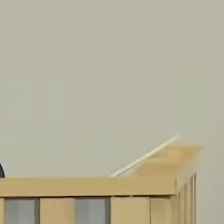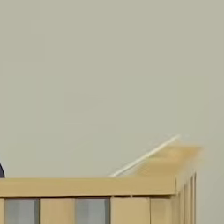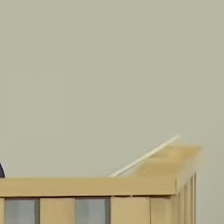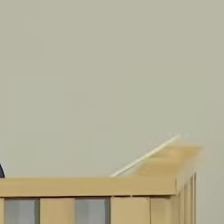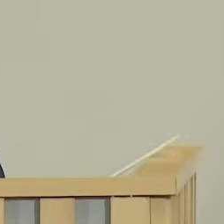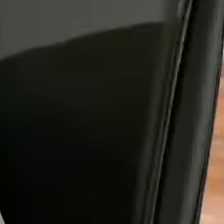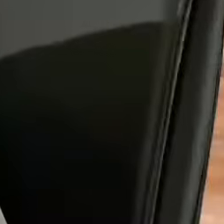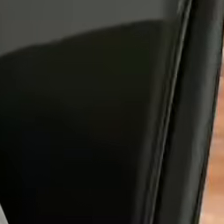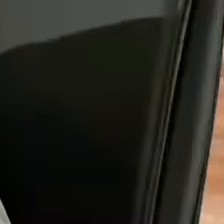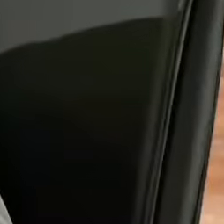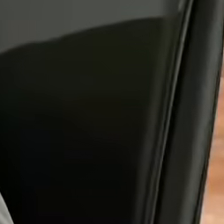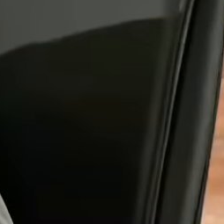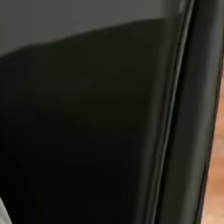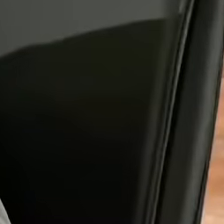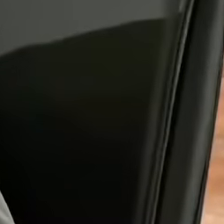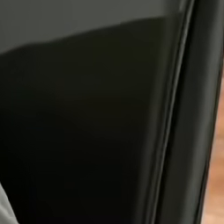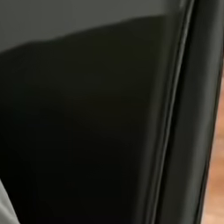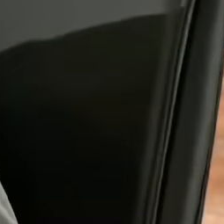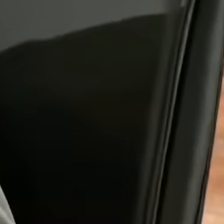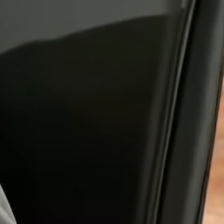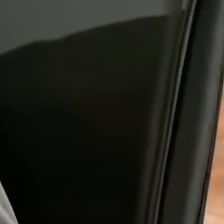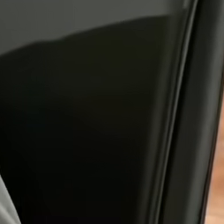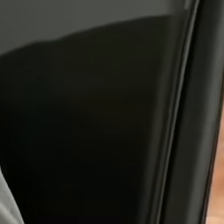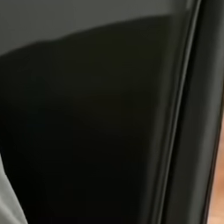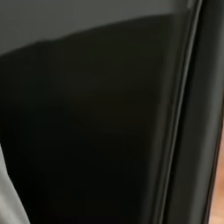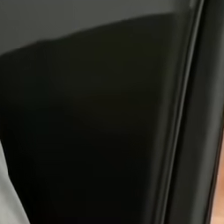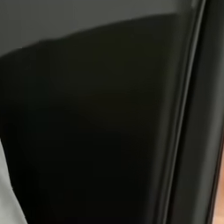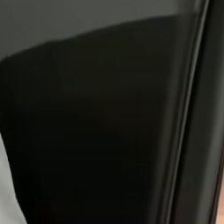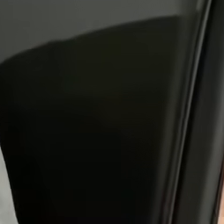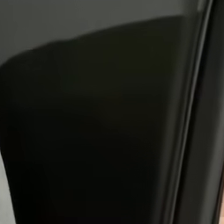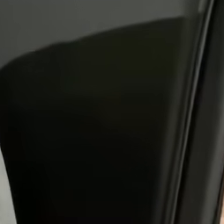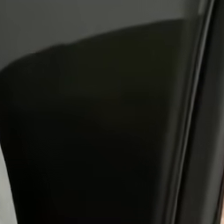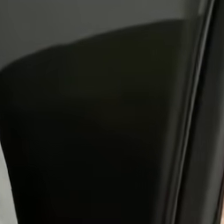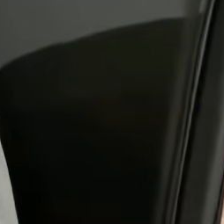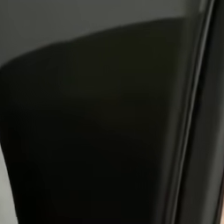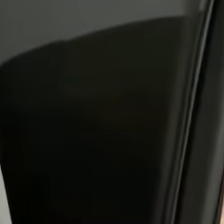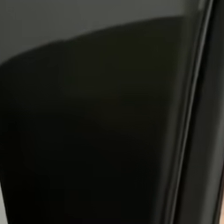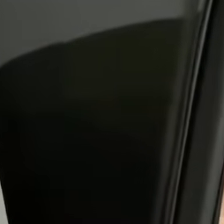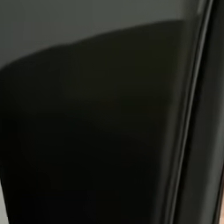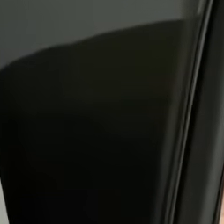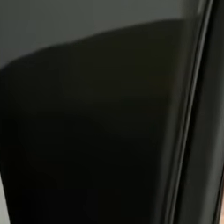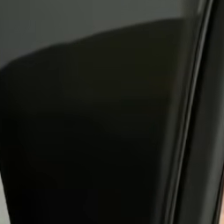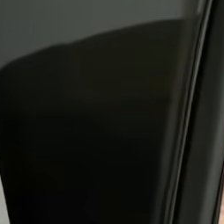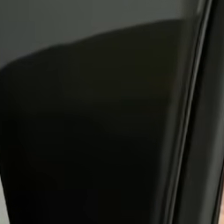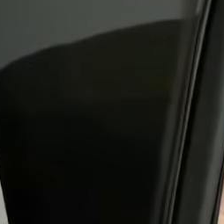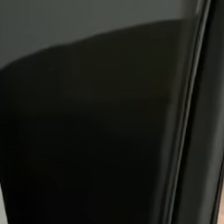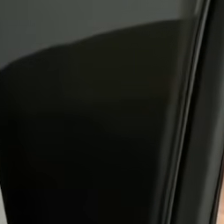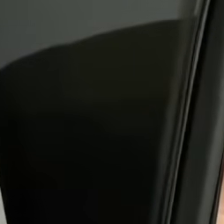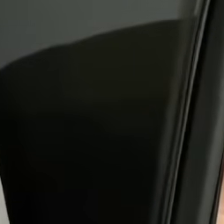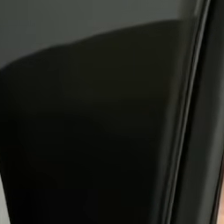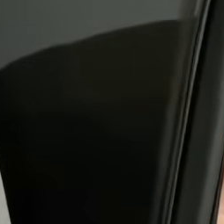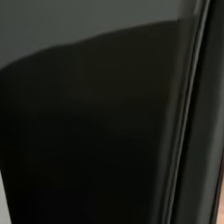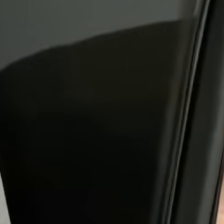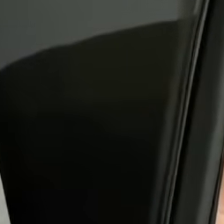That's correct, Commissioner. Thank you. And then if you go to paragraph 4,